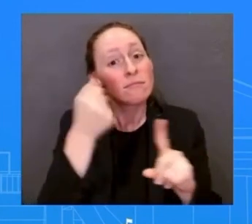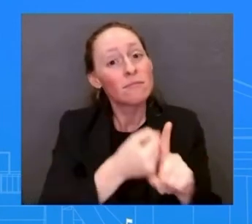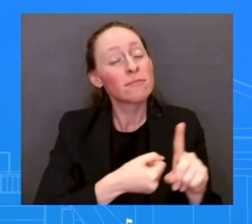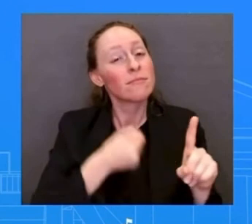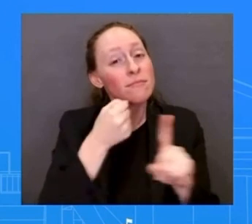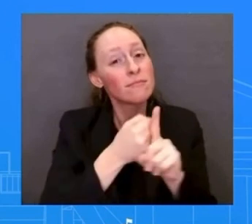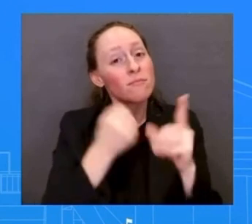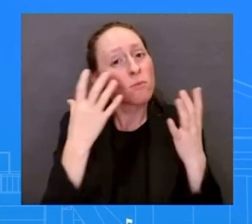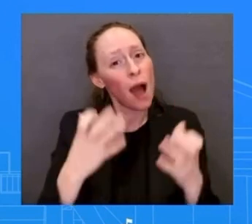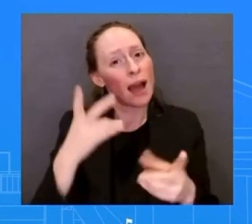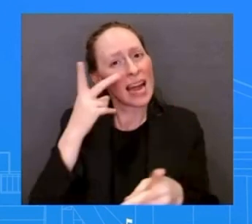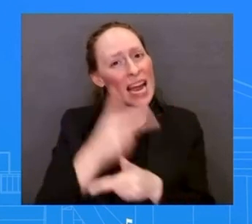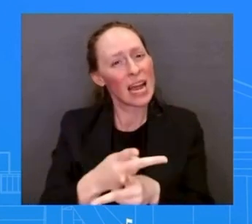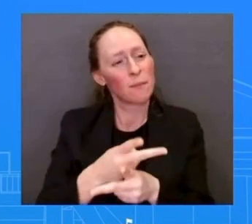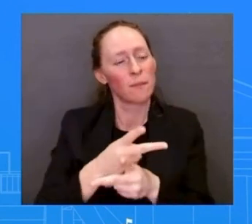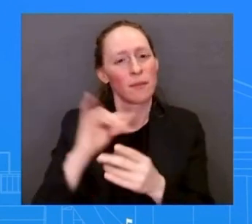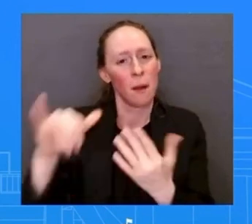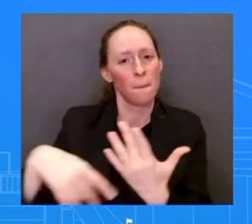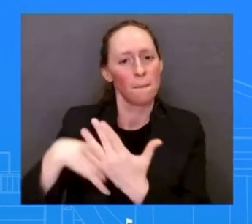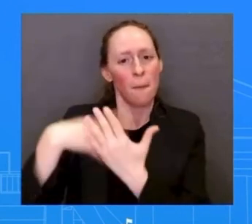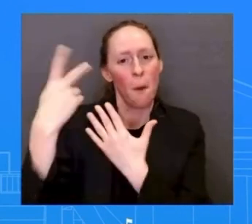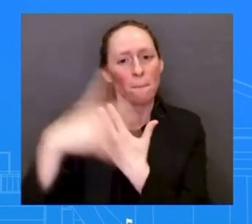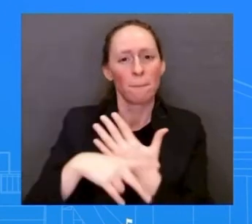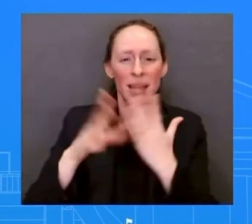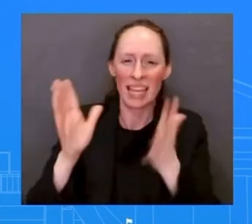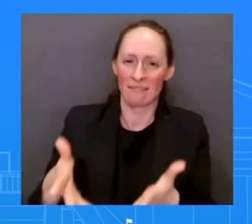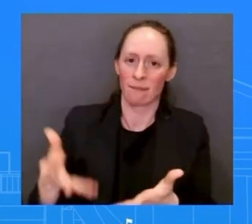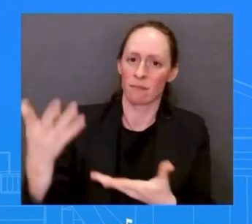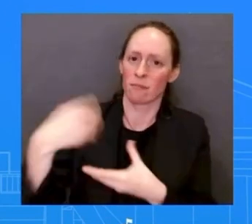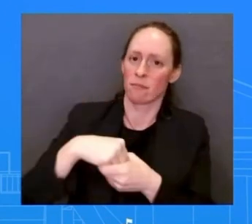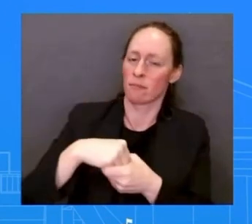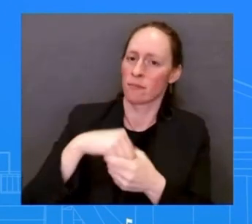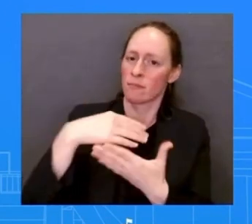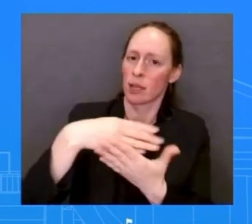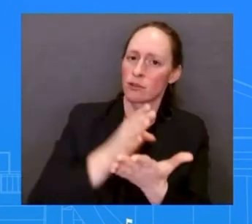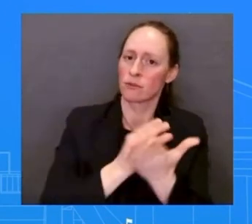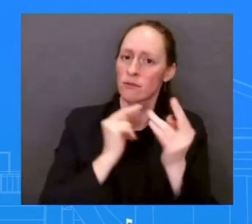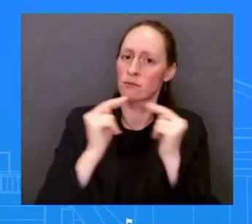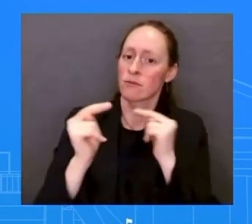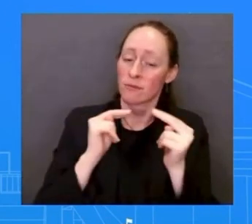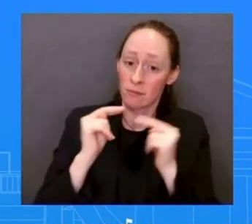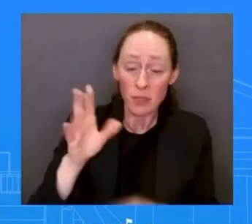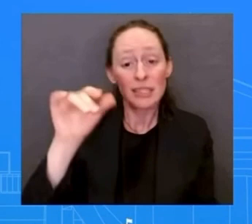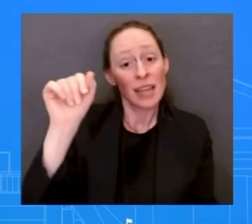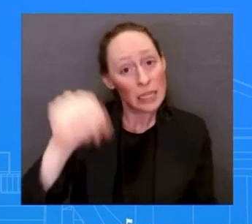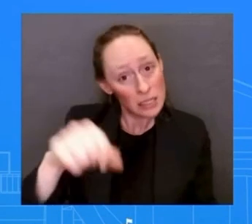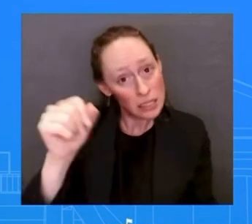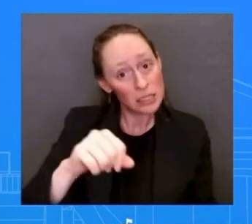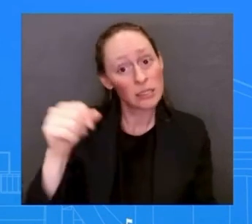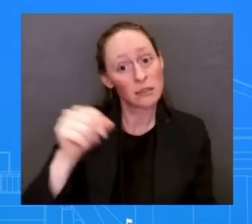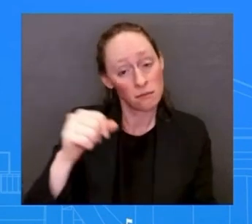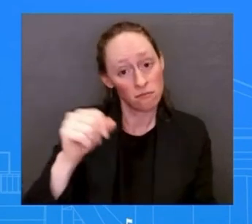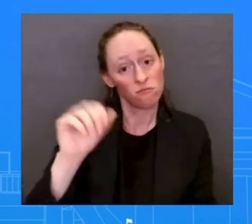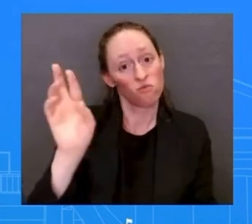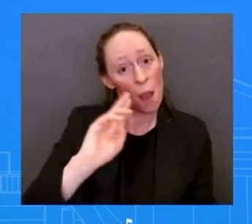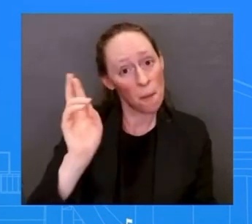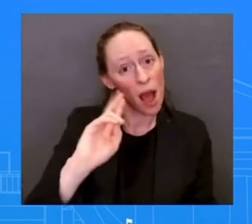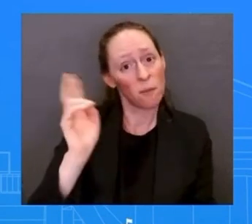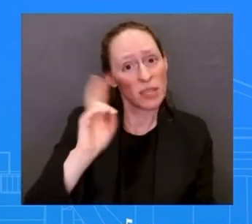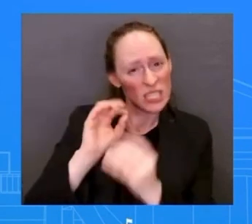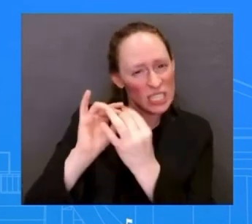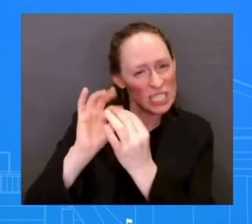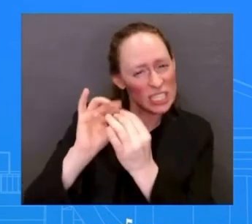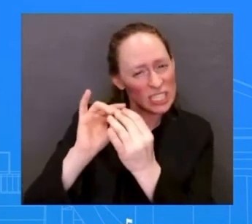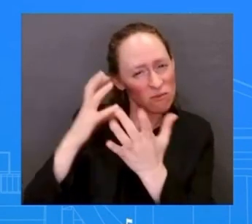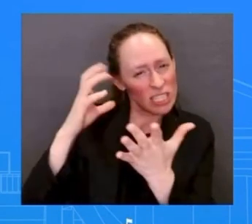he announced the student debt relief plan. So, yes, Republicans have been wanting to get rid of this plan. Again, something